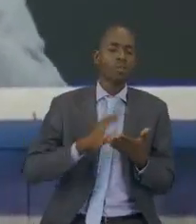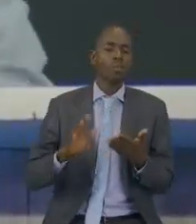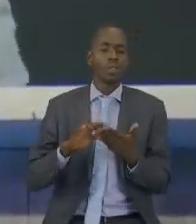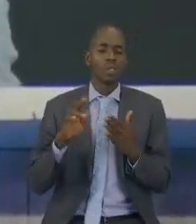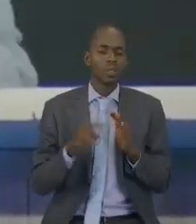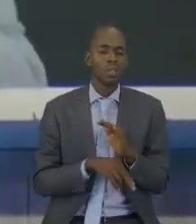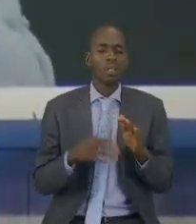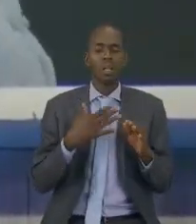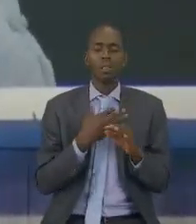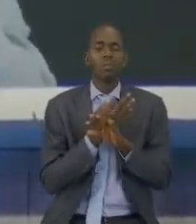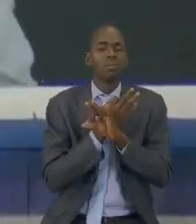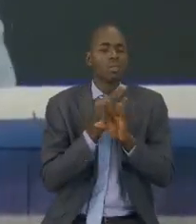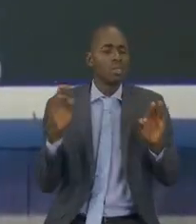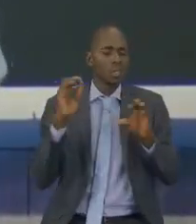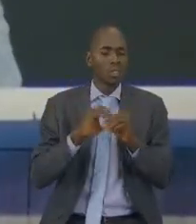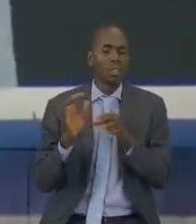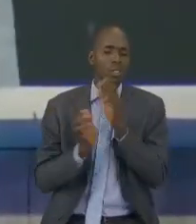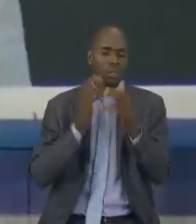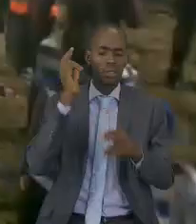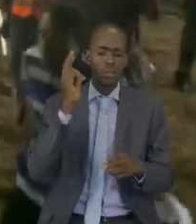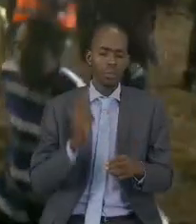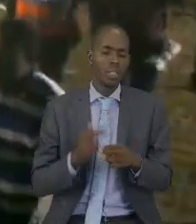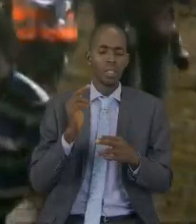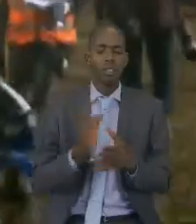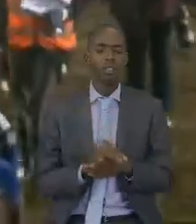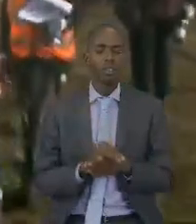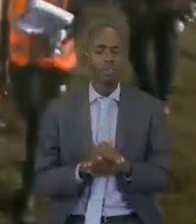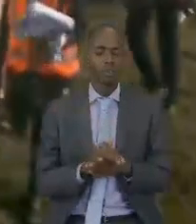and freedom in Jesus' name.